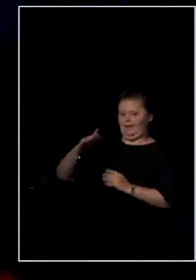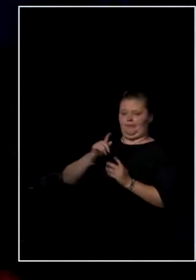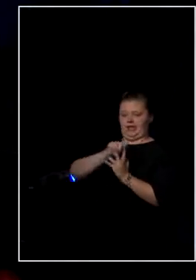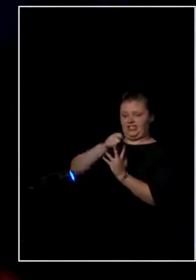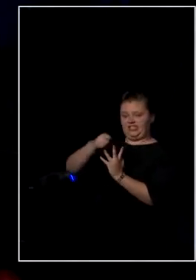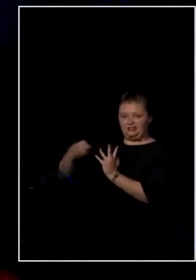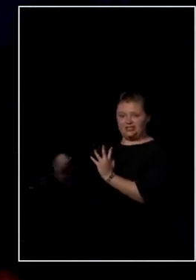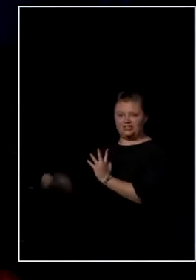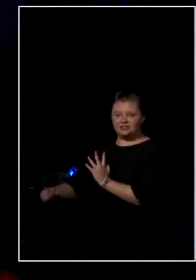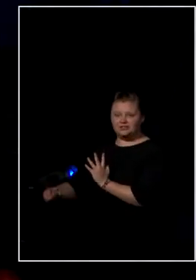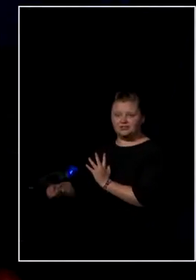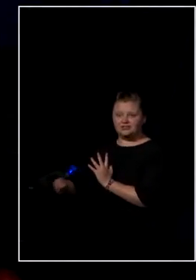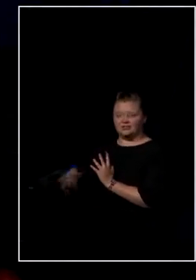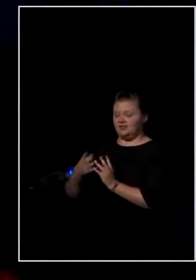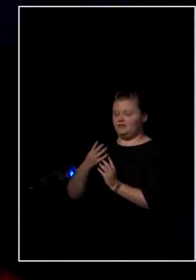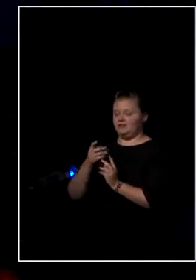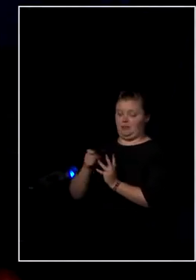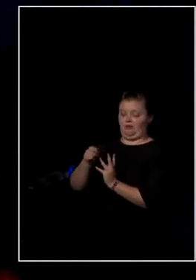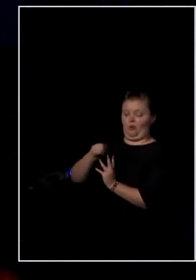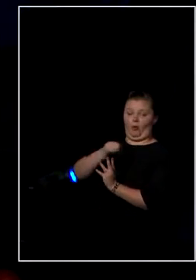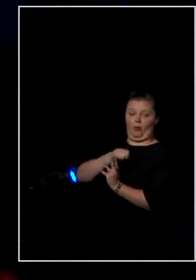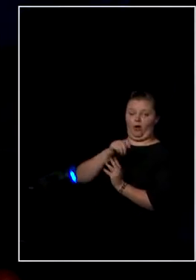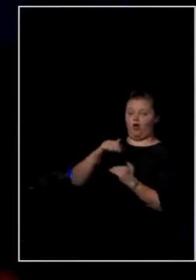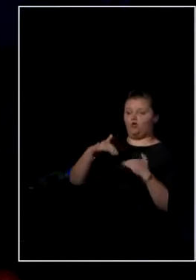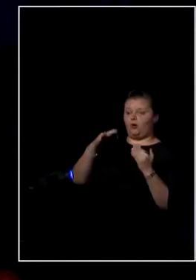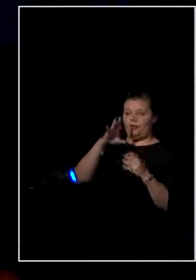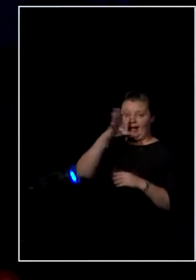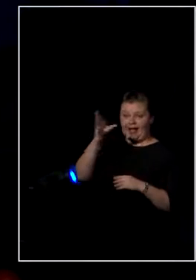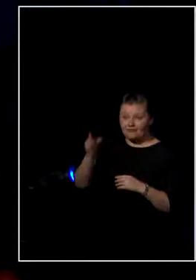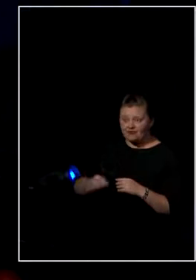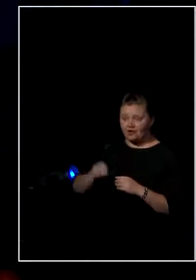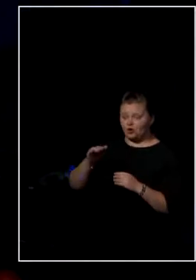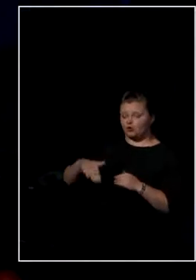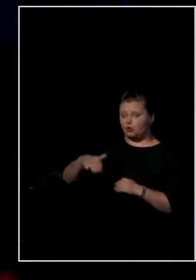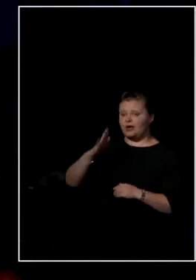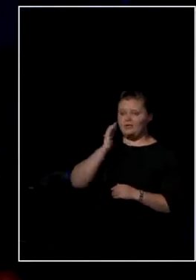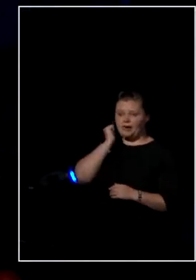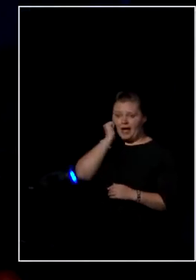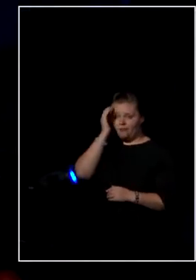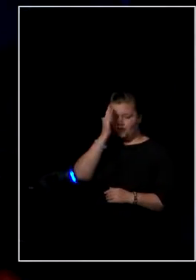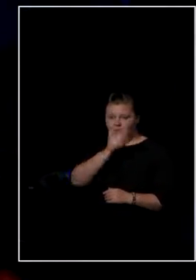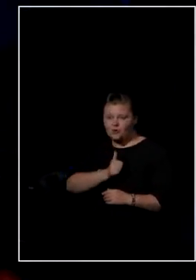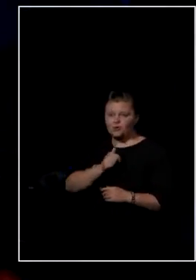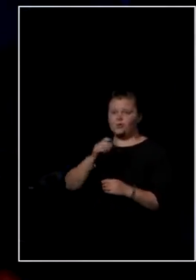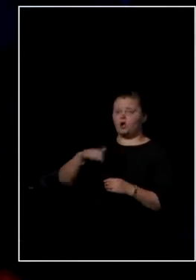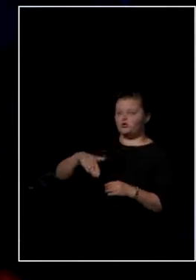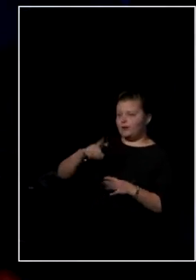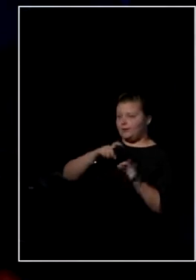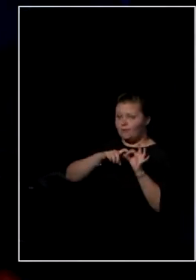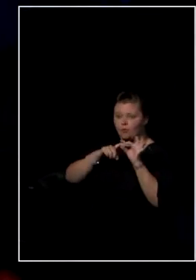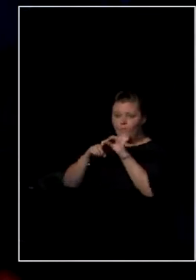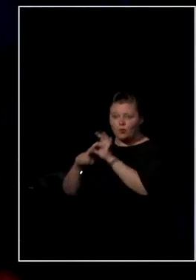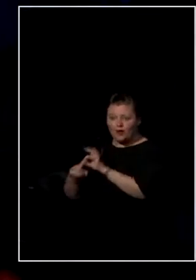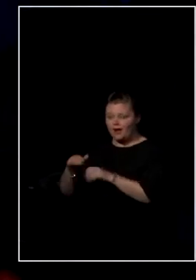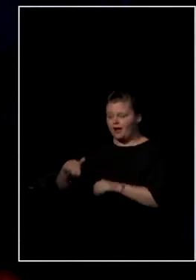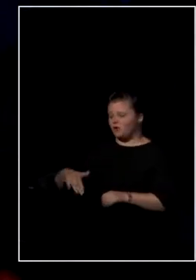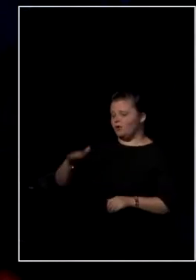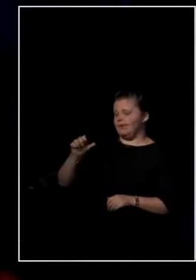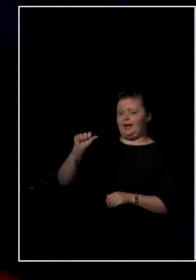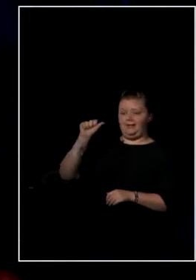the series before, Growing Up African, Growing Up Aboriginal, Growing Up Queer, Growing Up Asian, and I